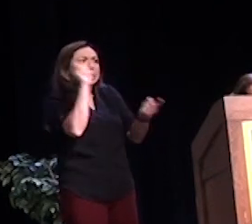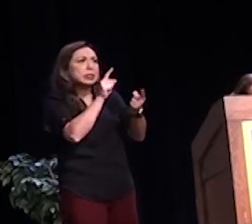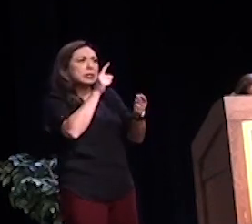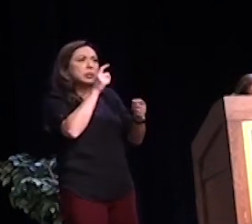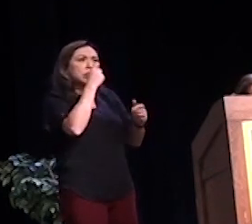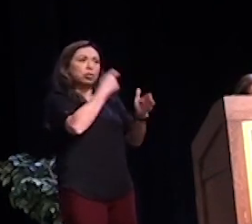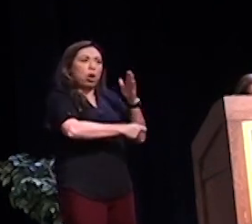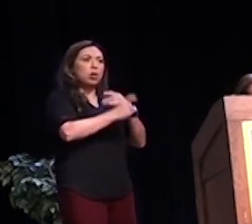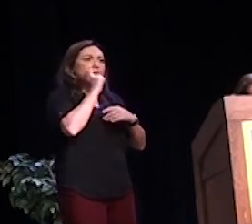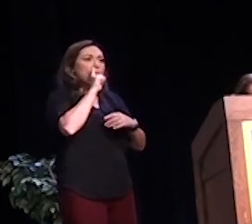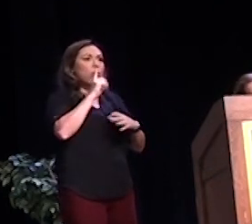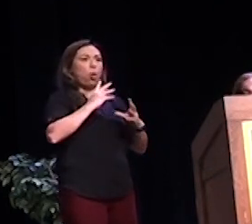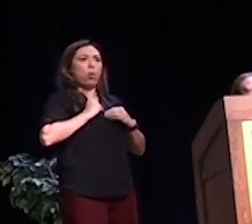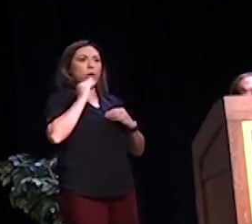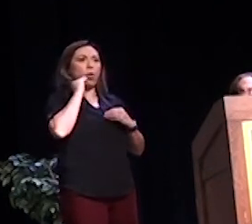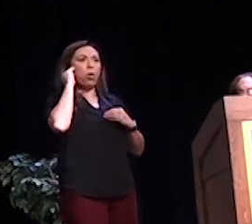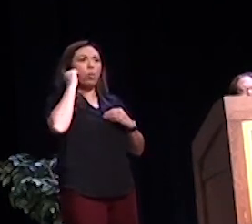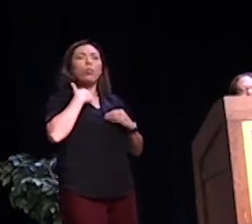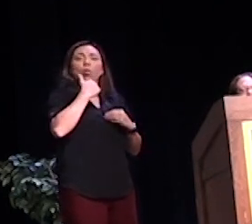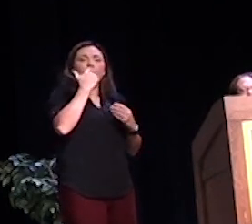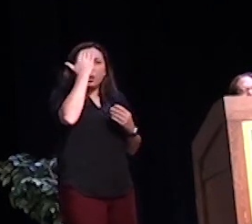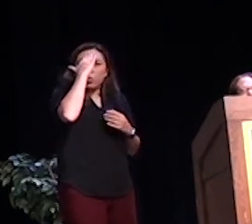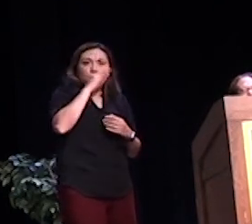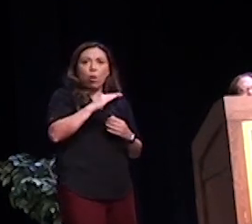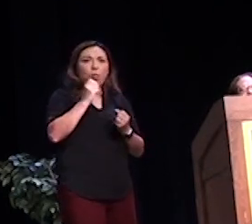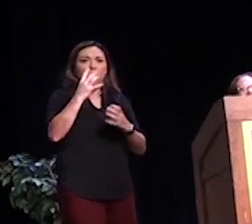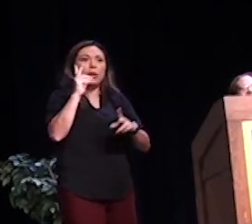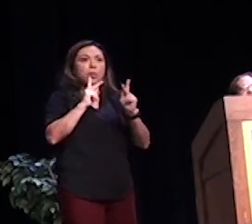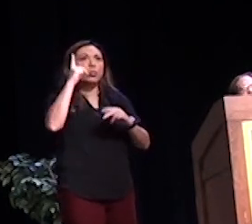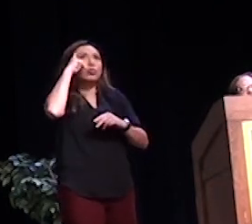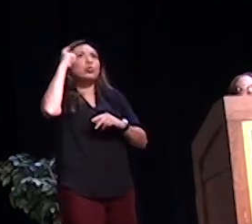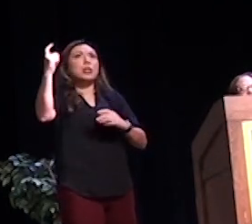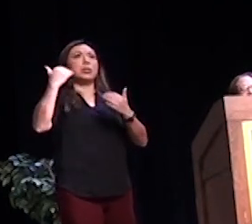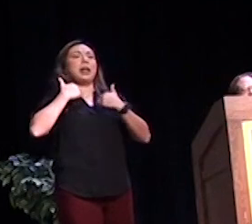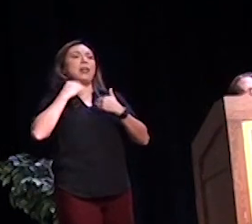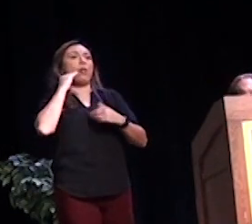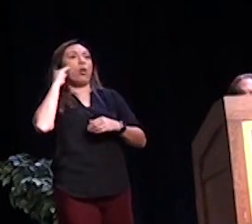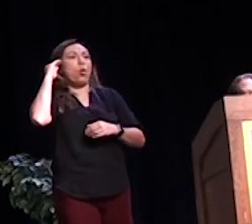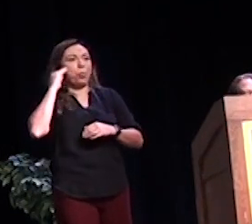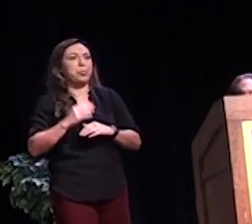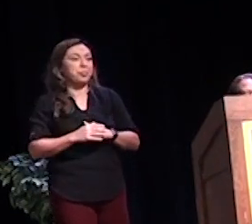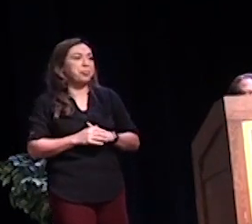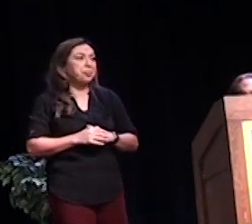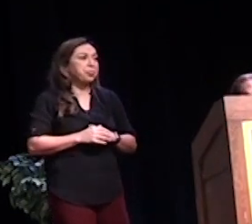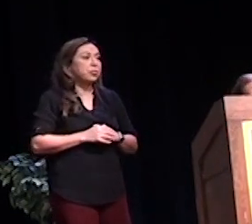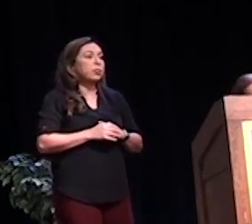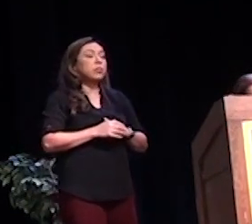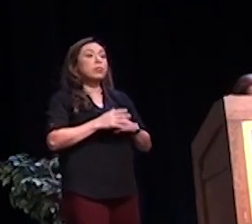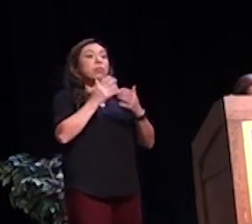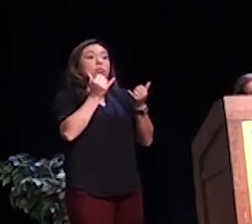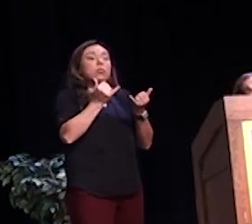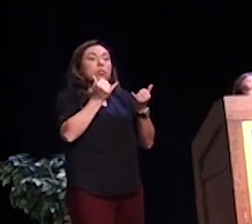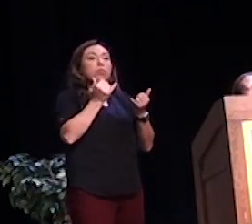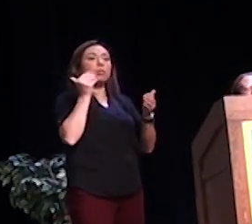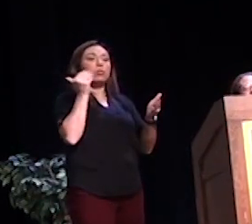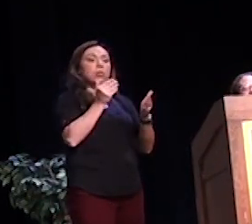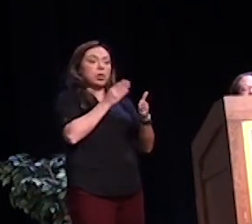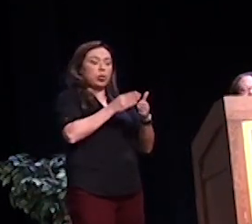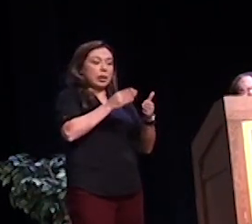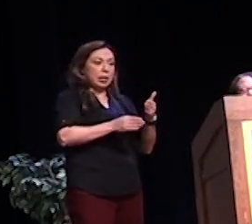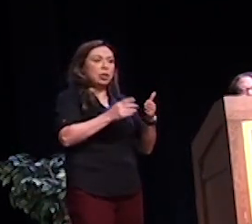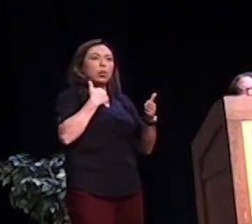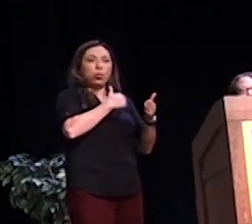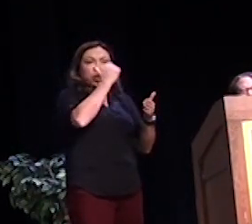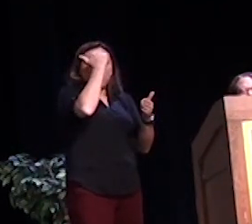homeownership, because we know that it's a dream of so few people. I will end where I began. where we know the